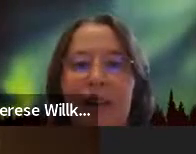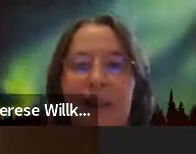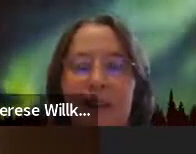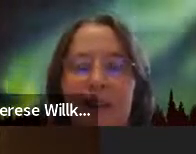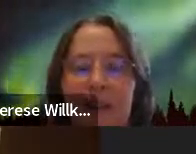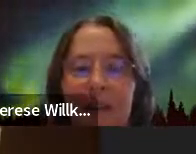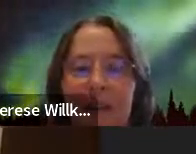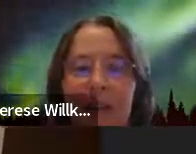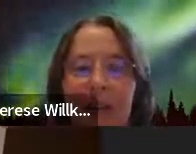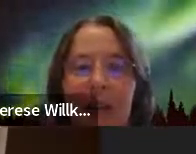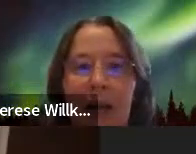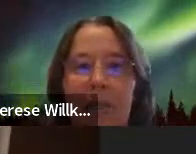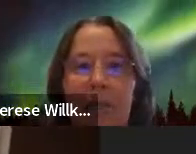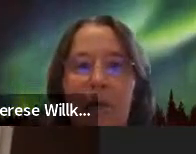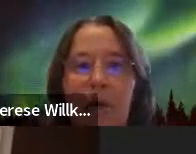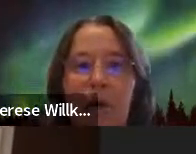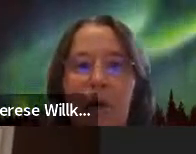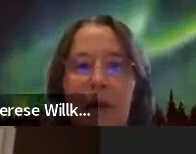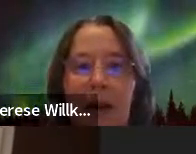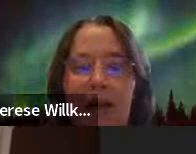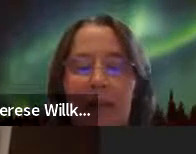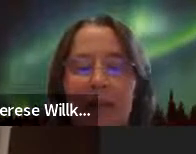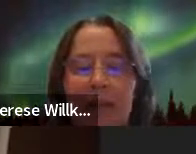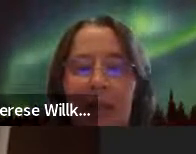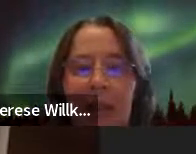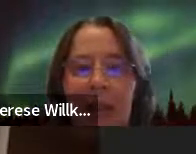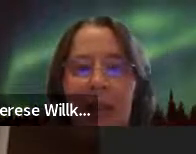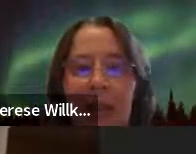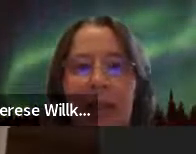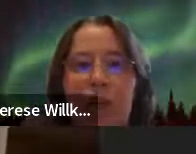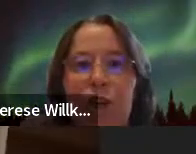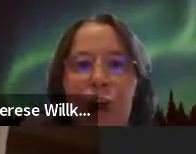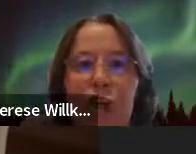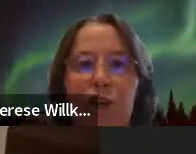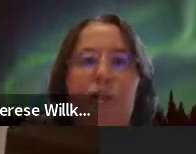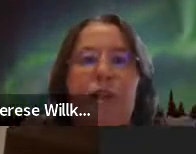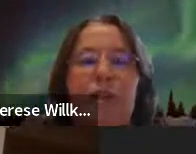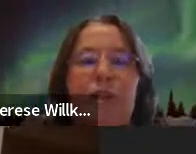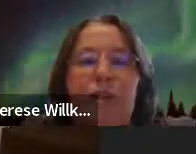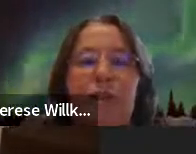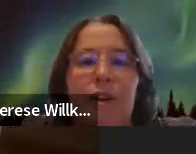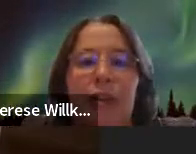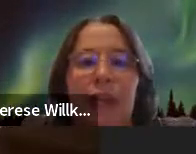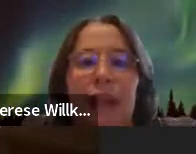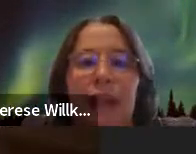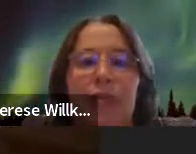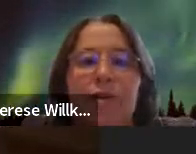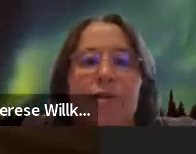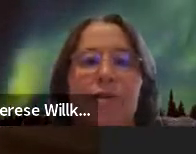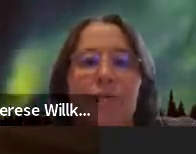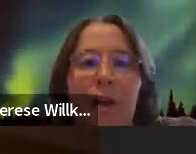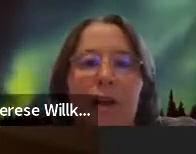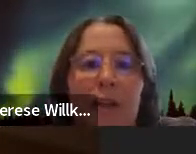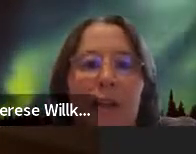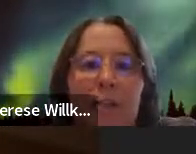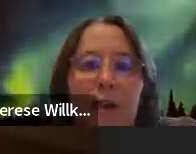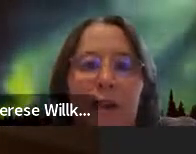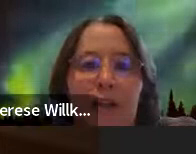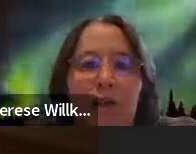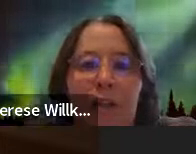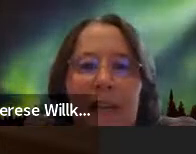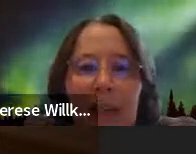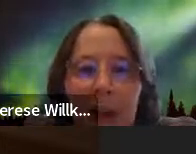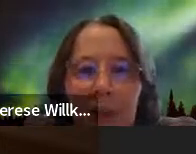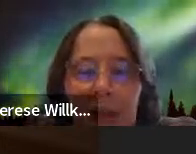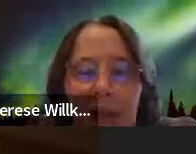of recycled corner guard and making a dog treat dispenser. And he uses his mouse stick. He